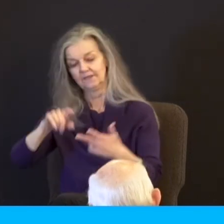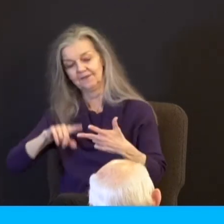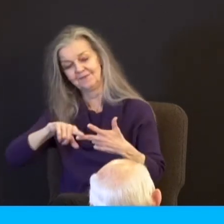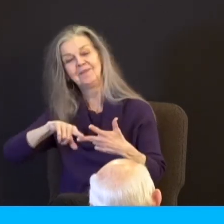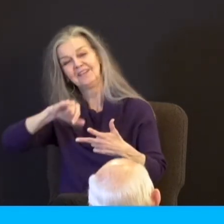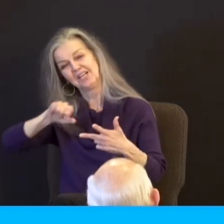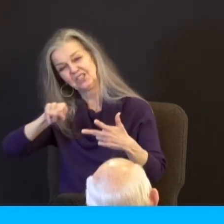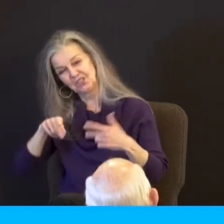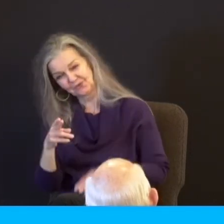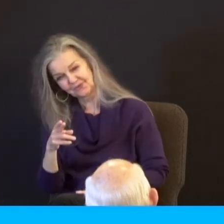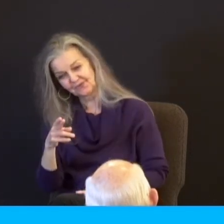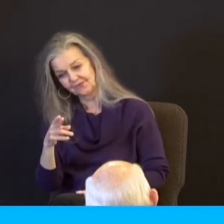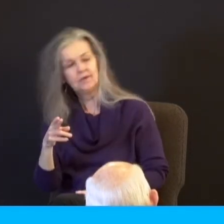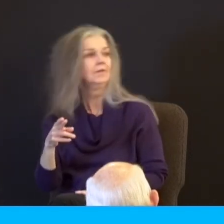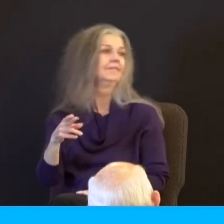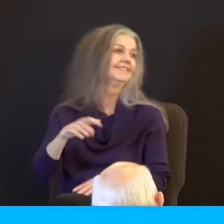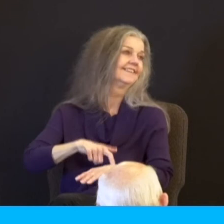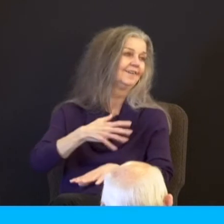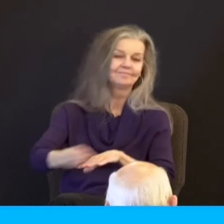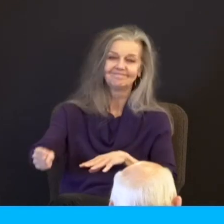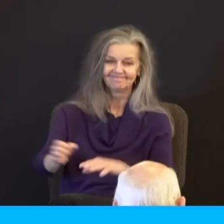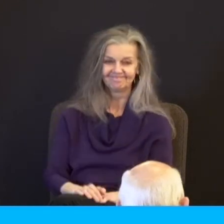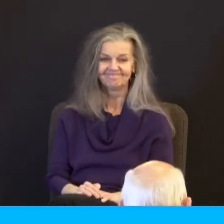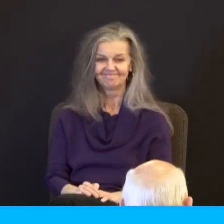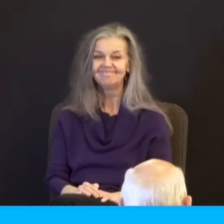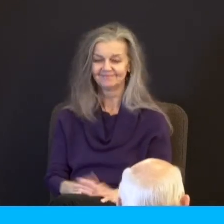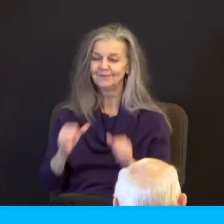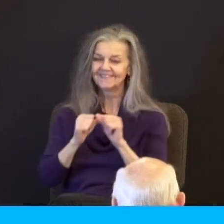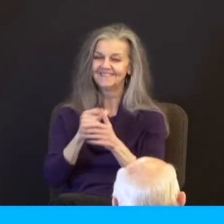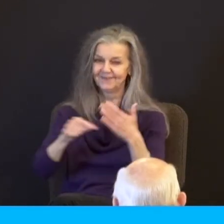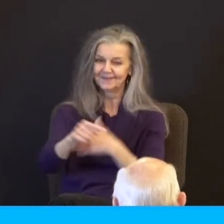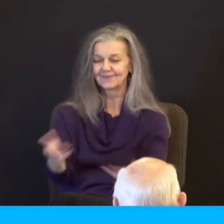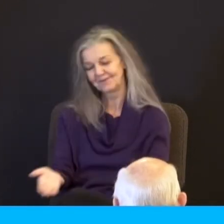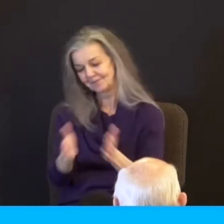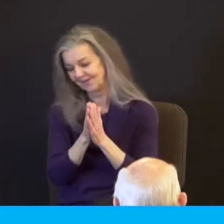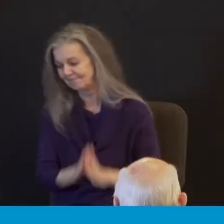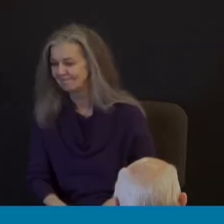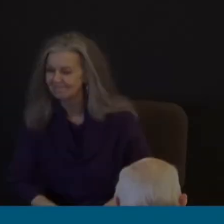We're out of time. Pick him up next week. Let's stand, let's pray.